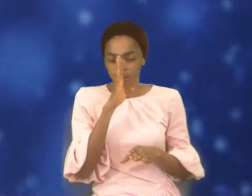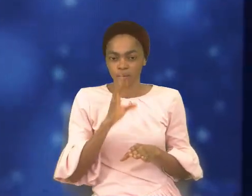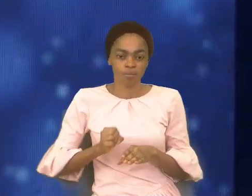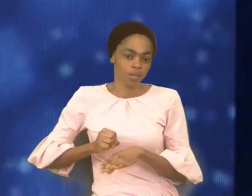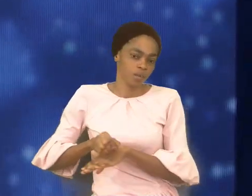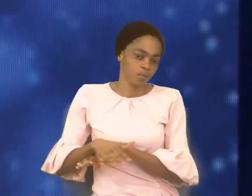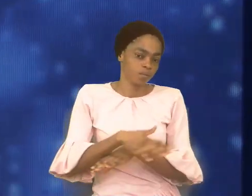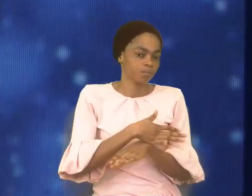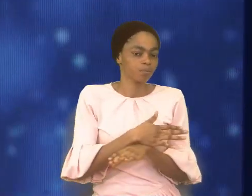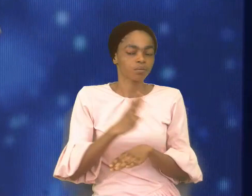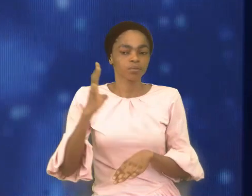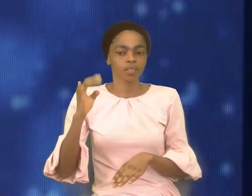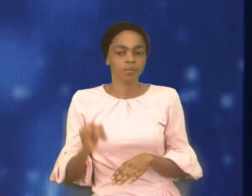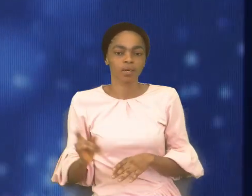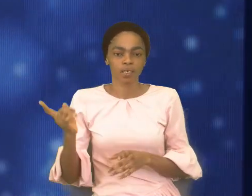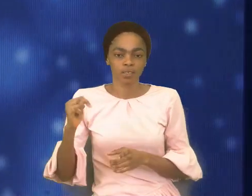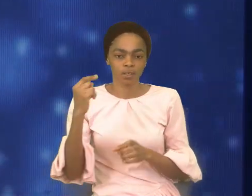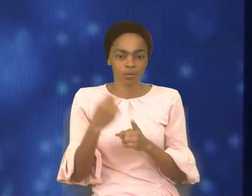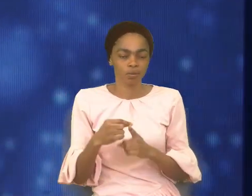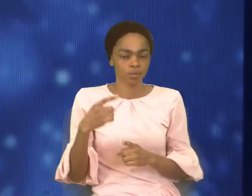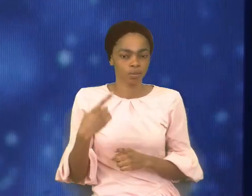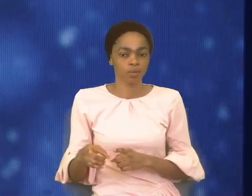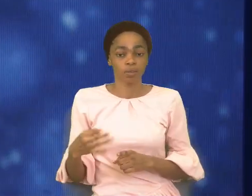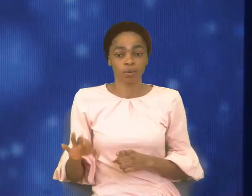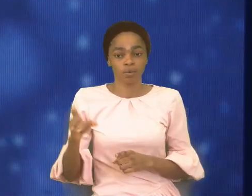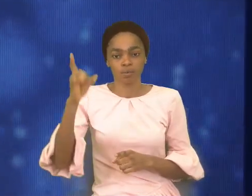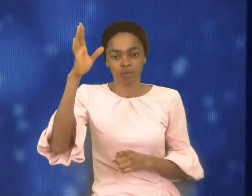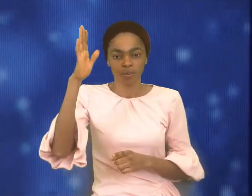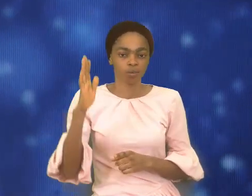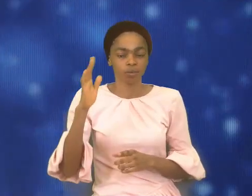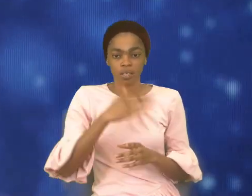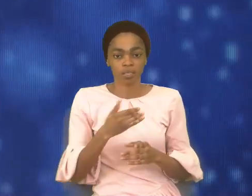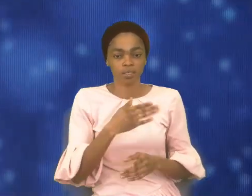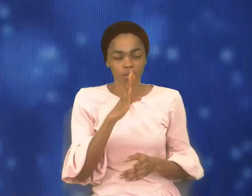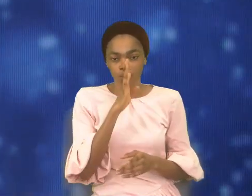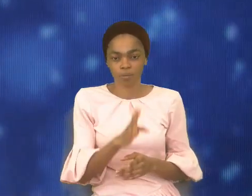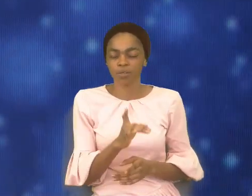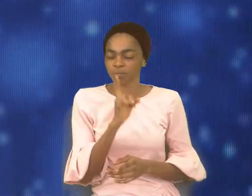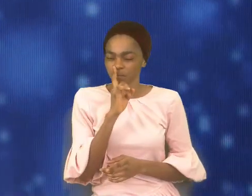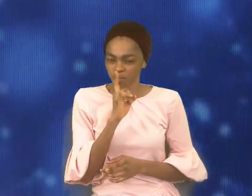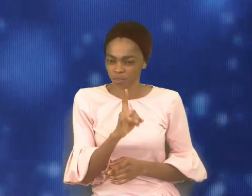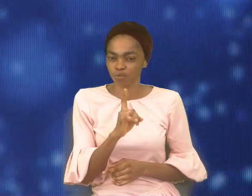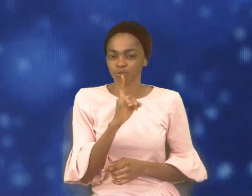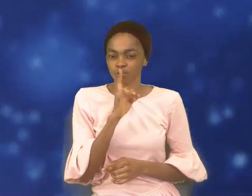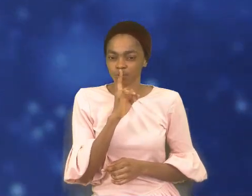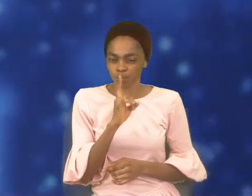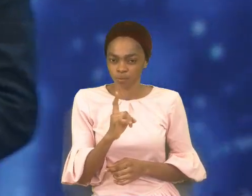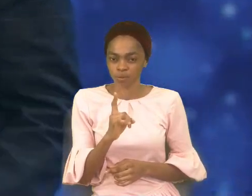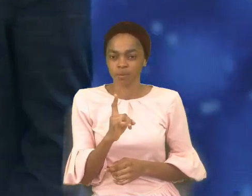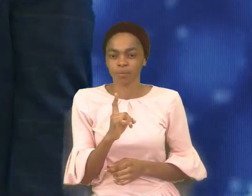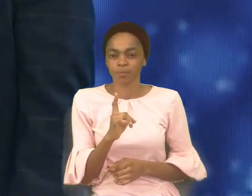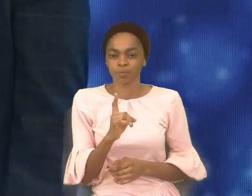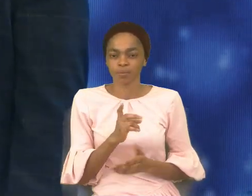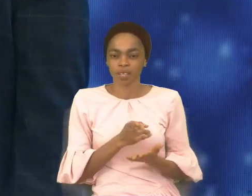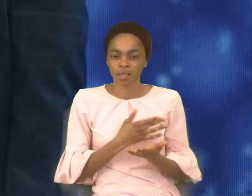there will be genuine and true and practical and